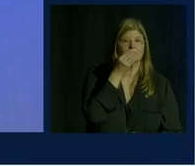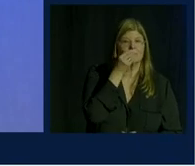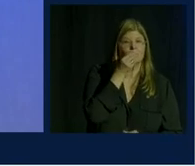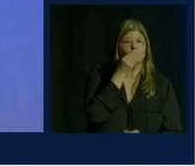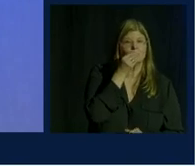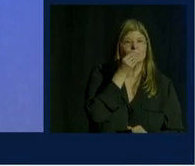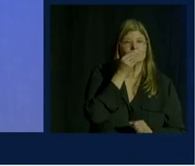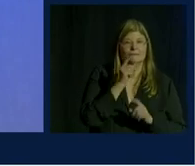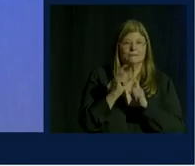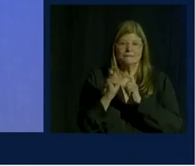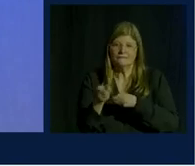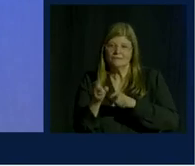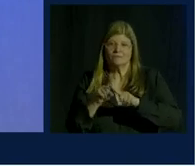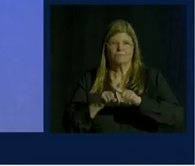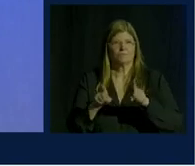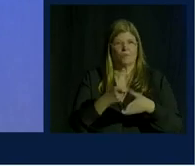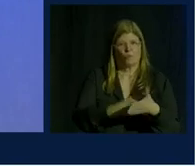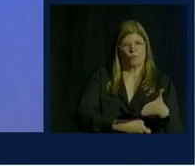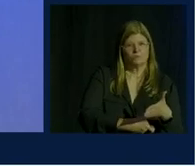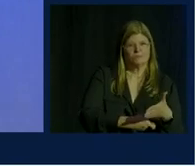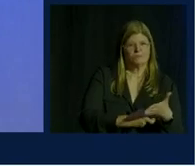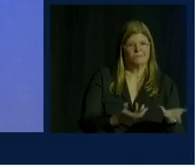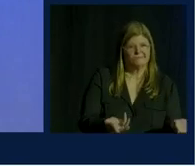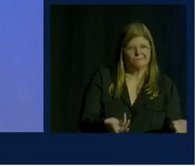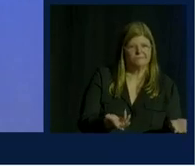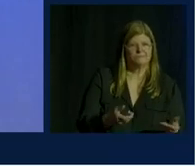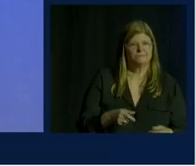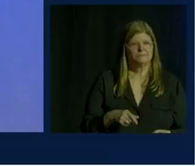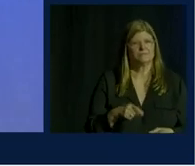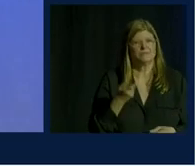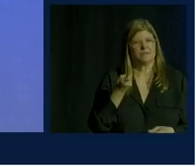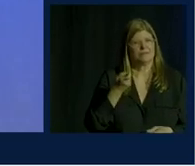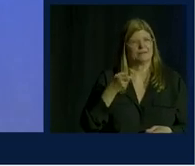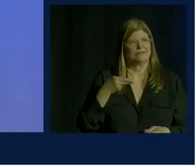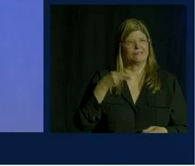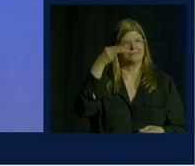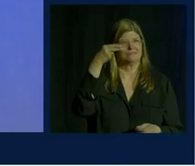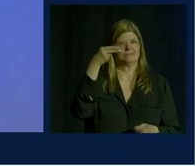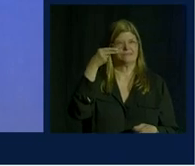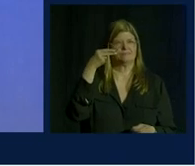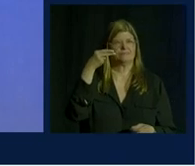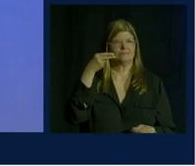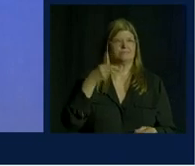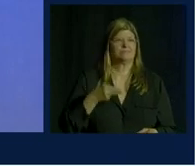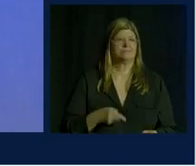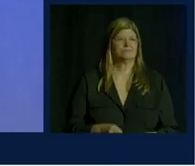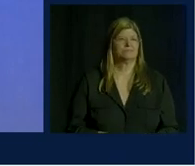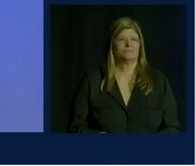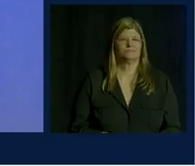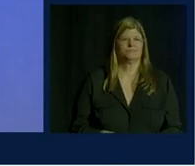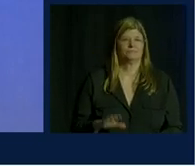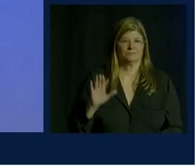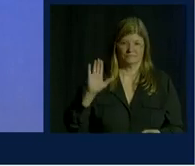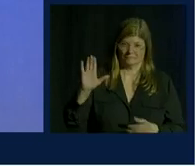to do that is a little high. And so the fact that in your design,